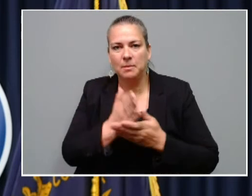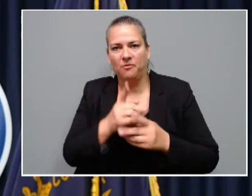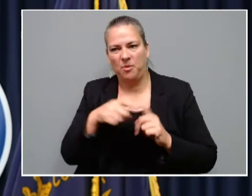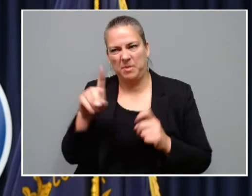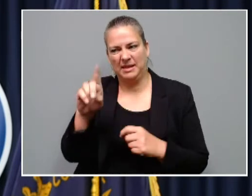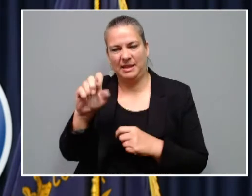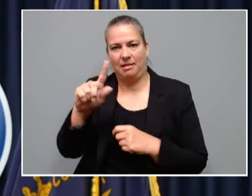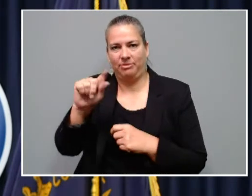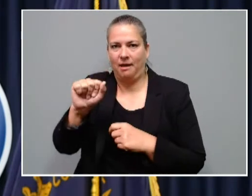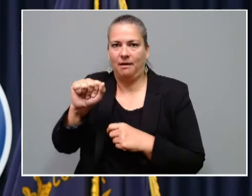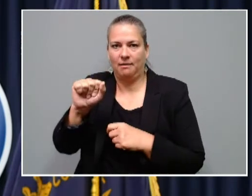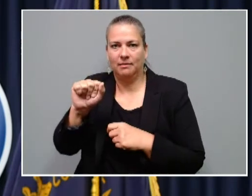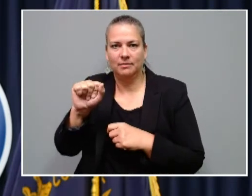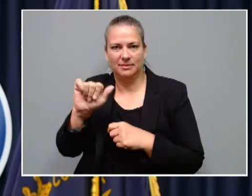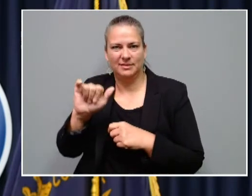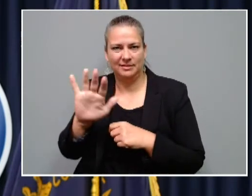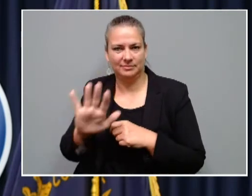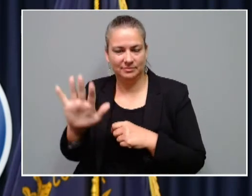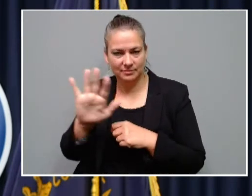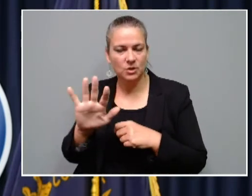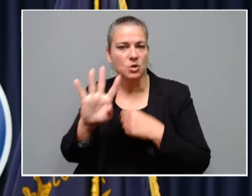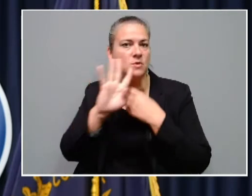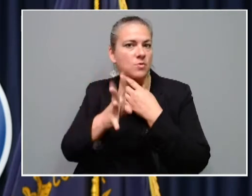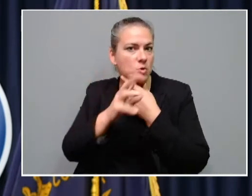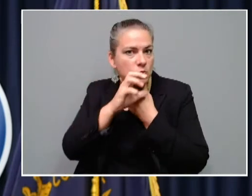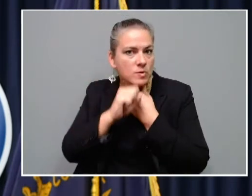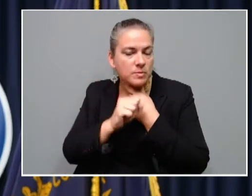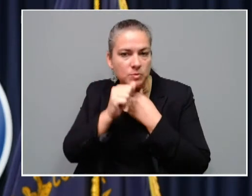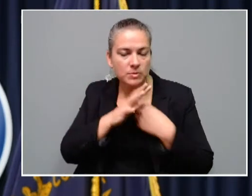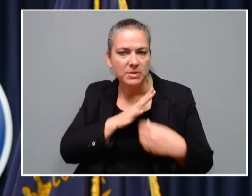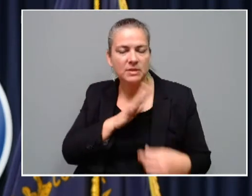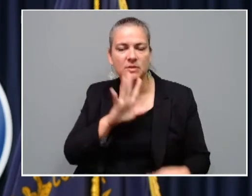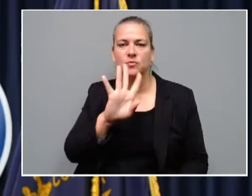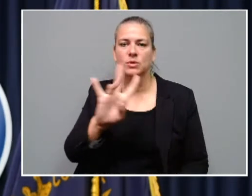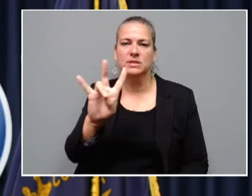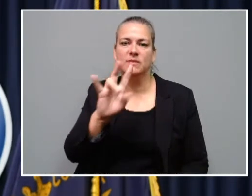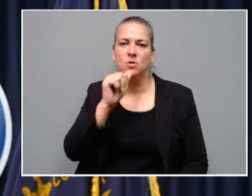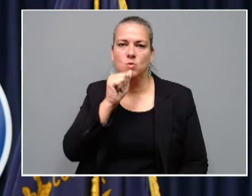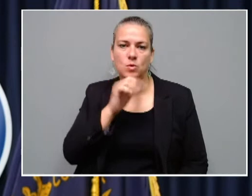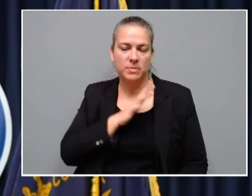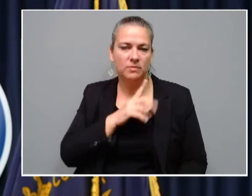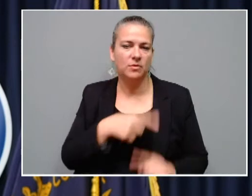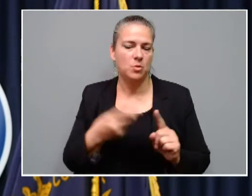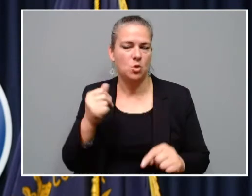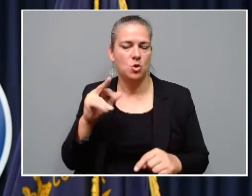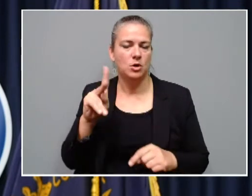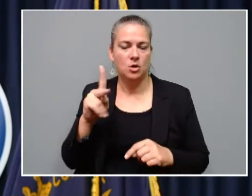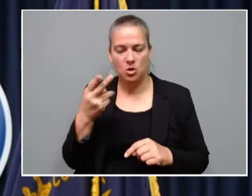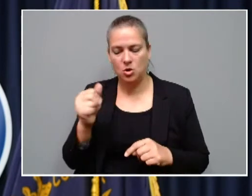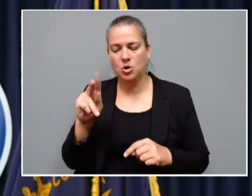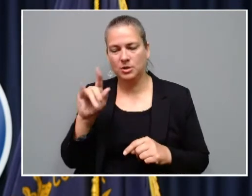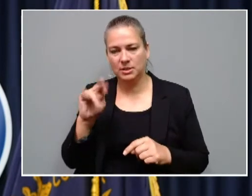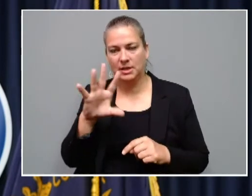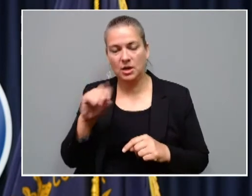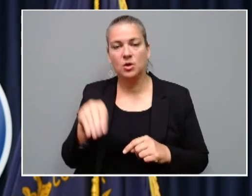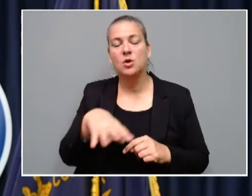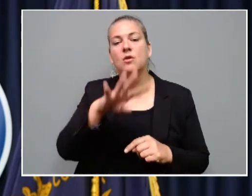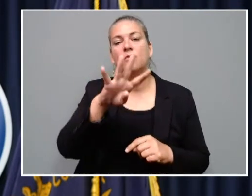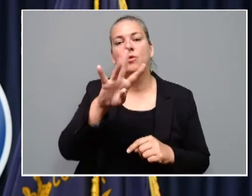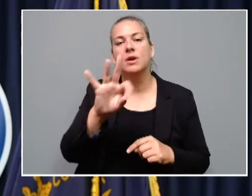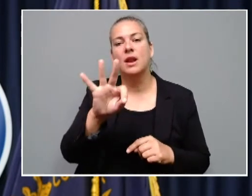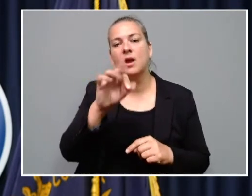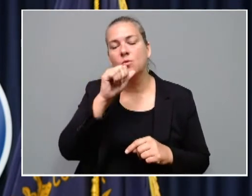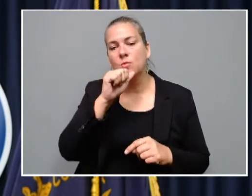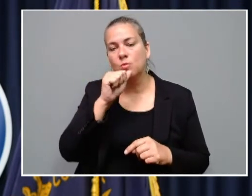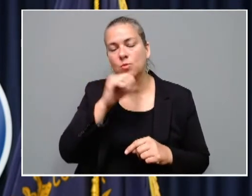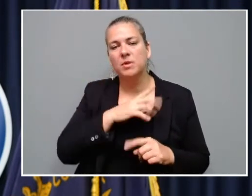time period. But a 40-year-old woman and a 47-year-old woman, both from Hardin County, and a 49-year-old woman from Marshall